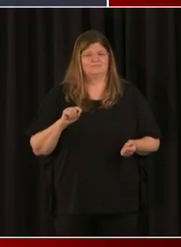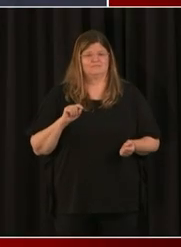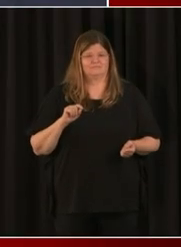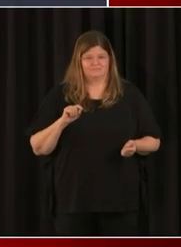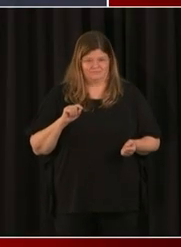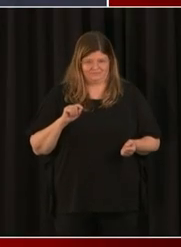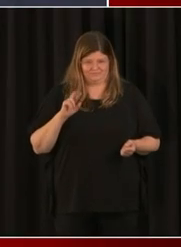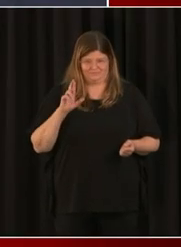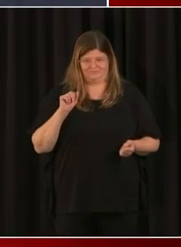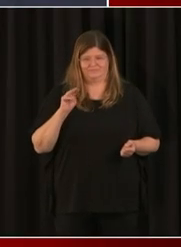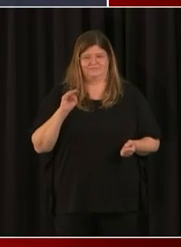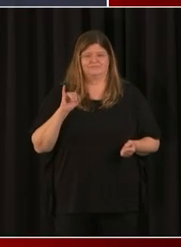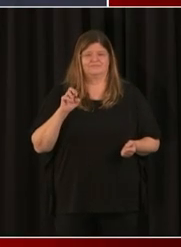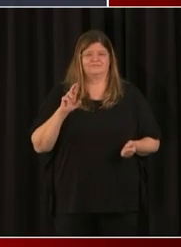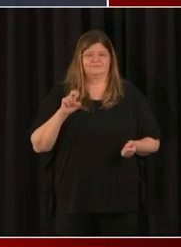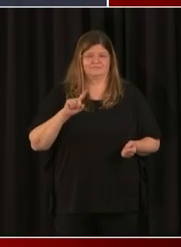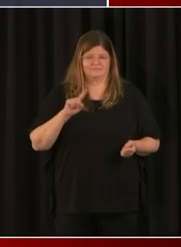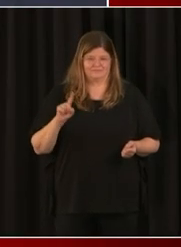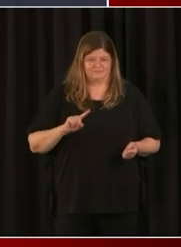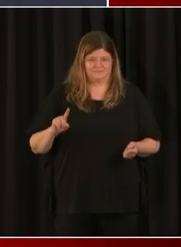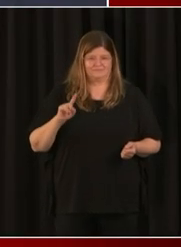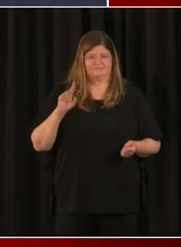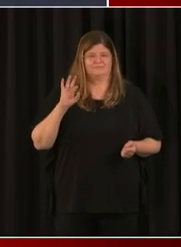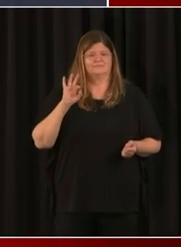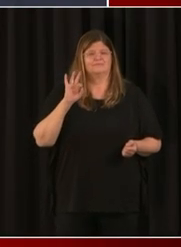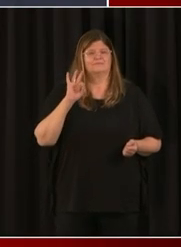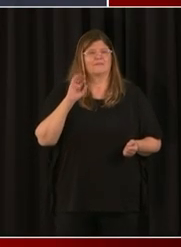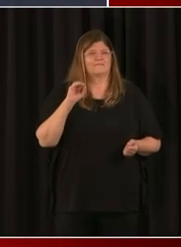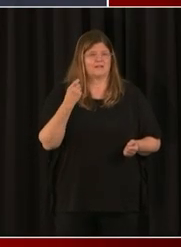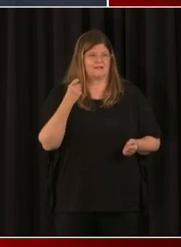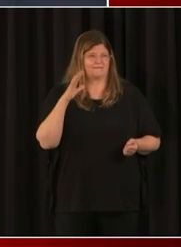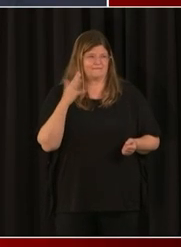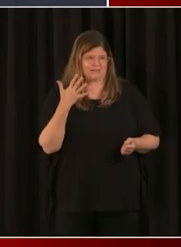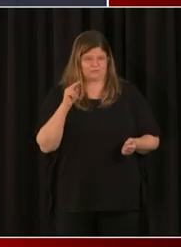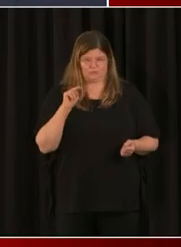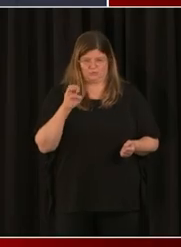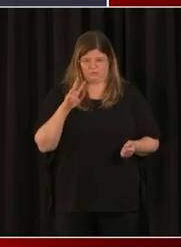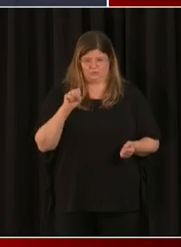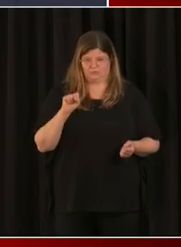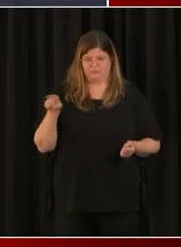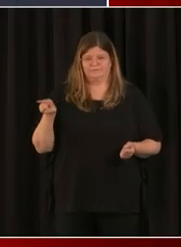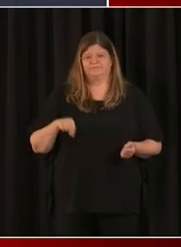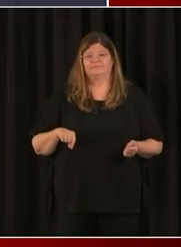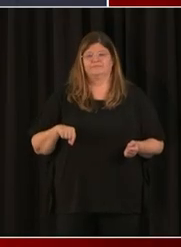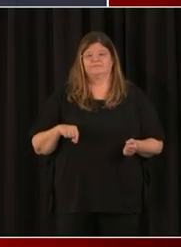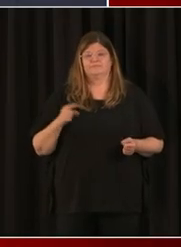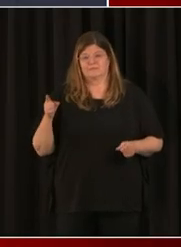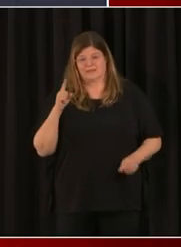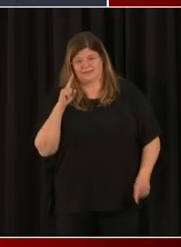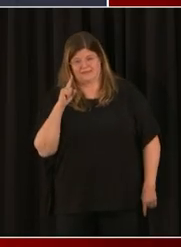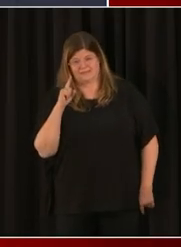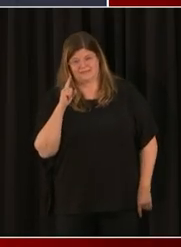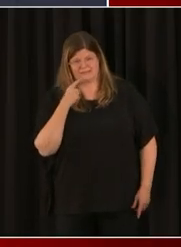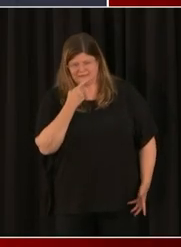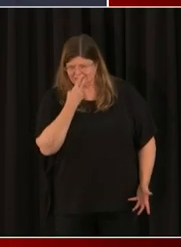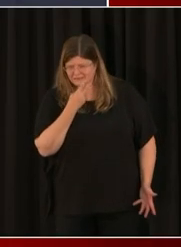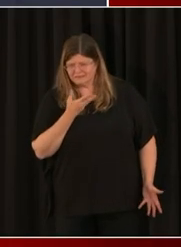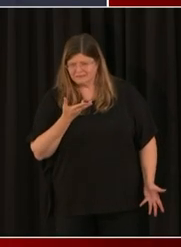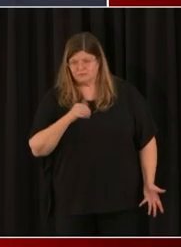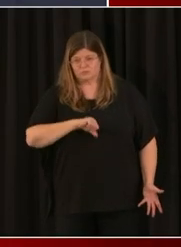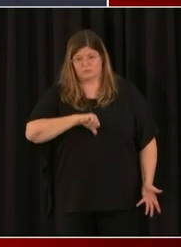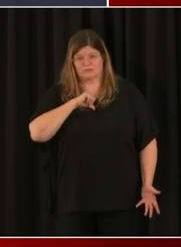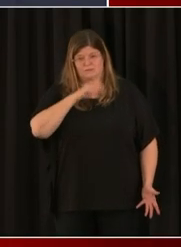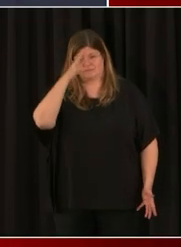individuals intent on bringing firearms to the city. We've been seeing reports of Proud members going incognito, dressing as Antifa members, also a possible